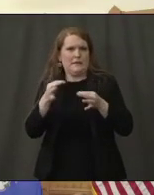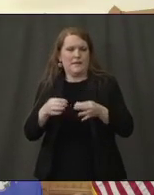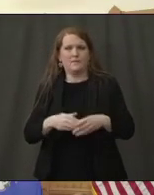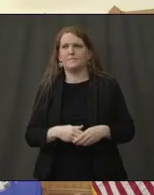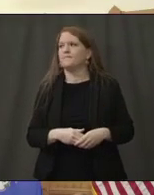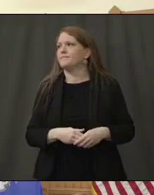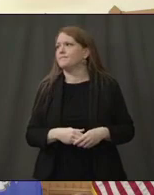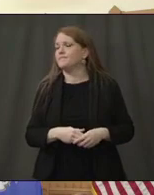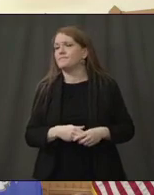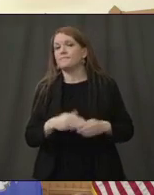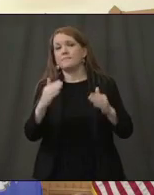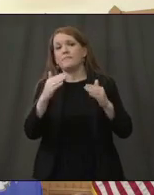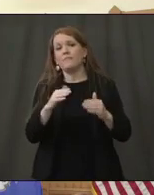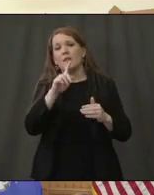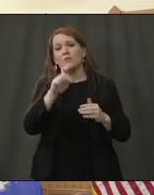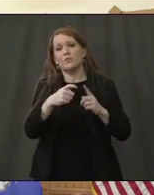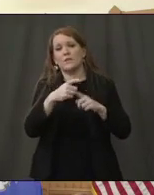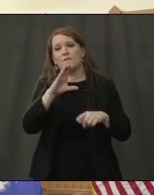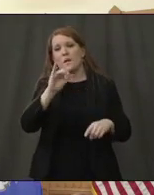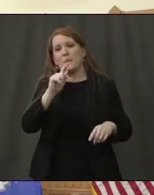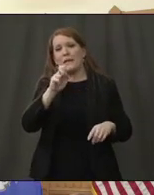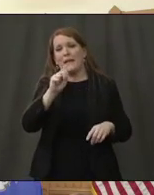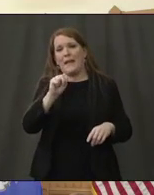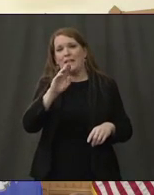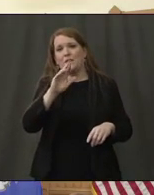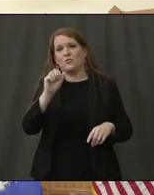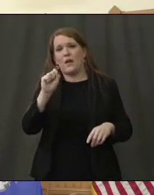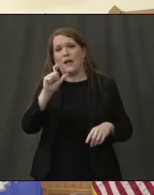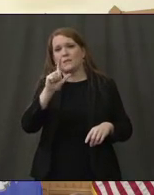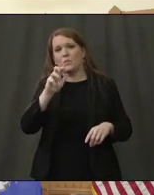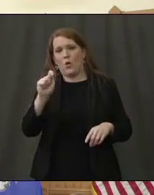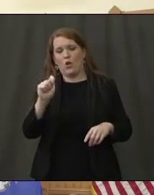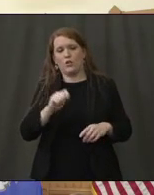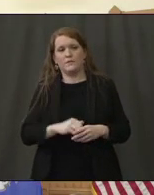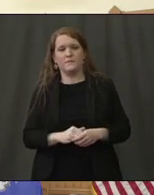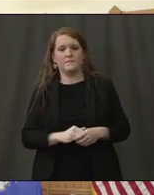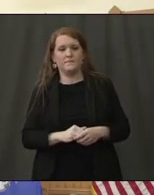Next question will be from Caitlin Krasselt of Hearst, Connecticut Media.